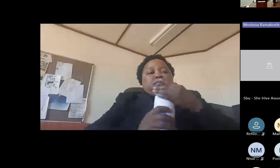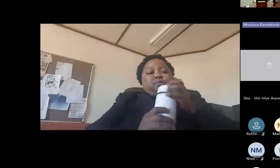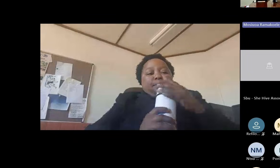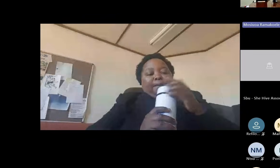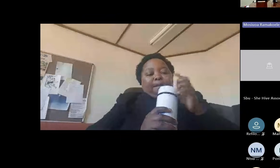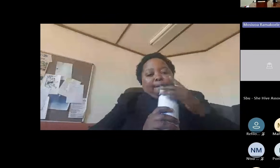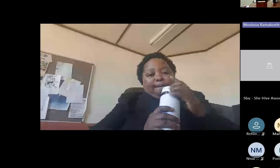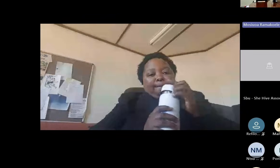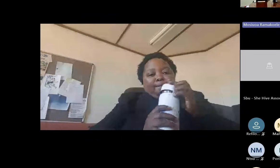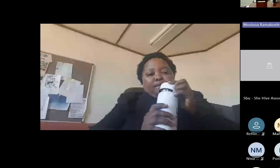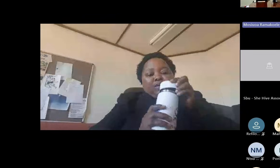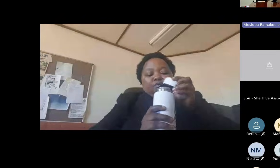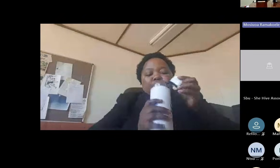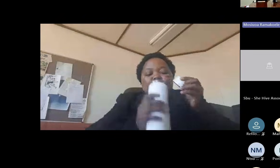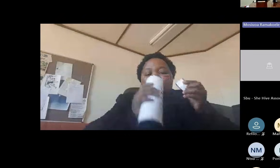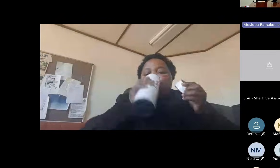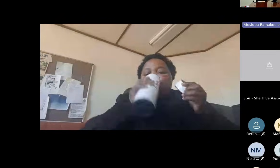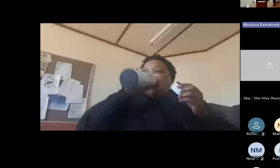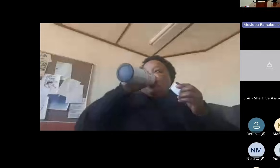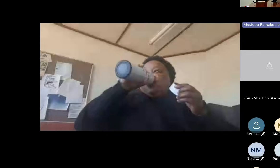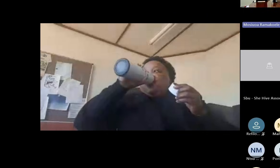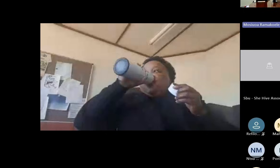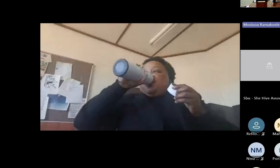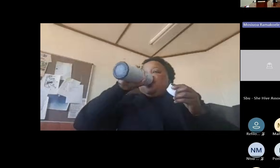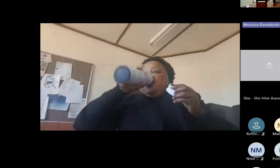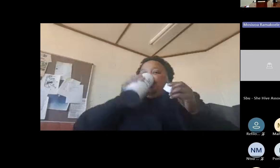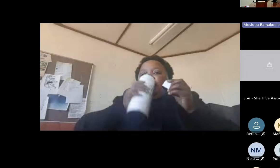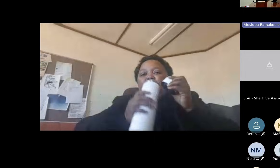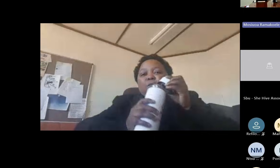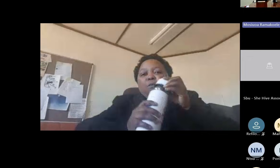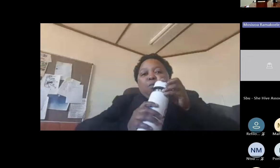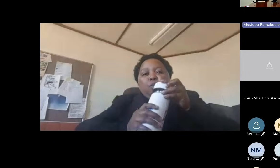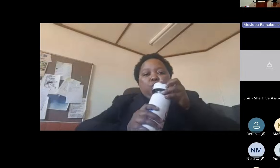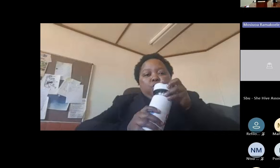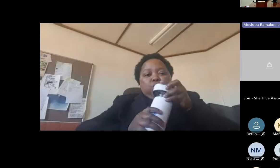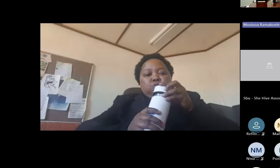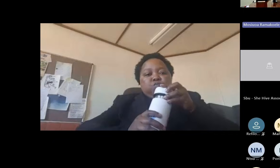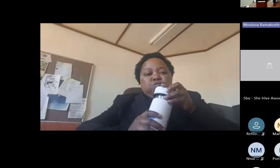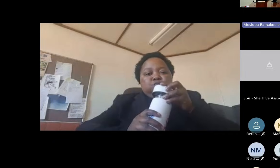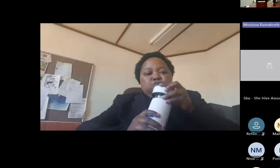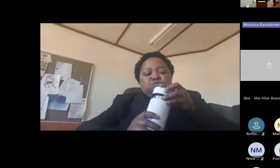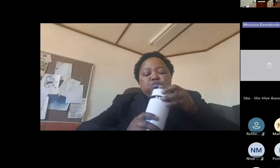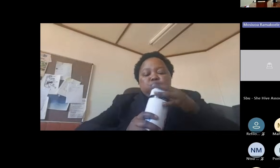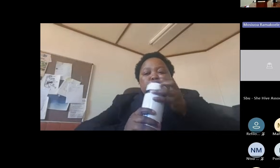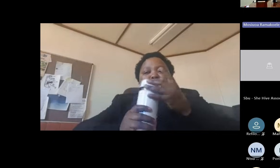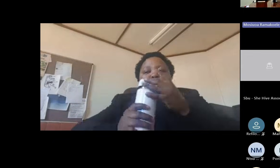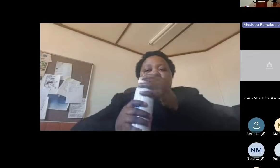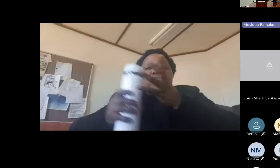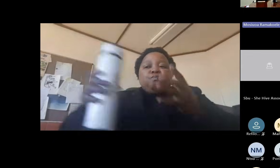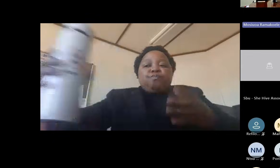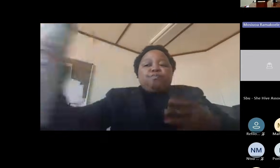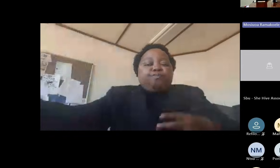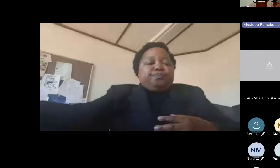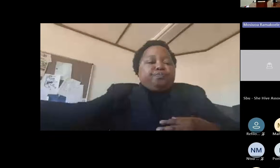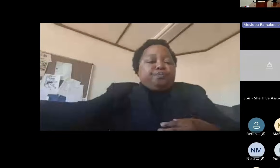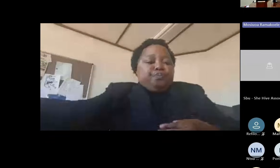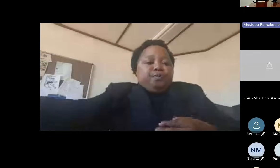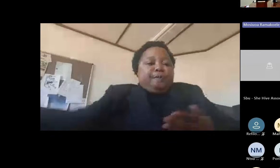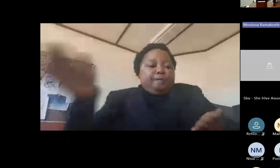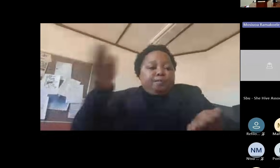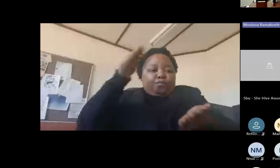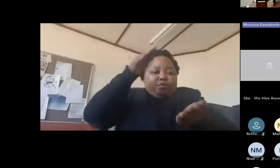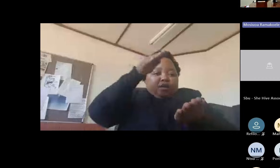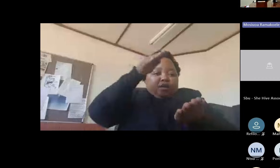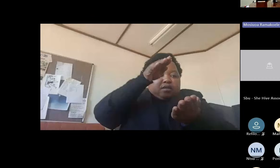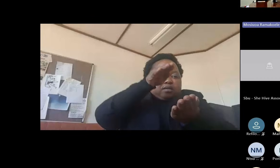Really an impactful presentation, but position SBC as